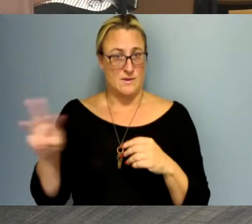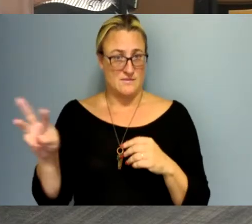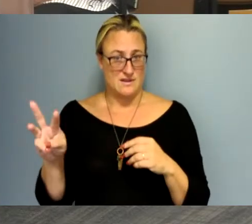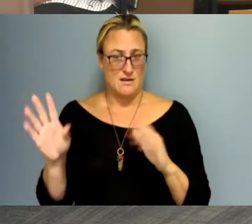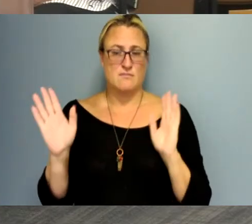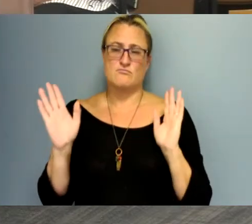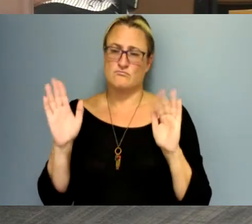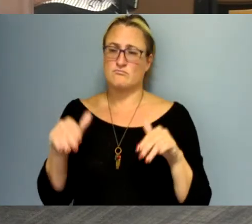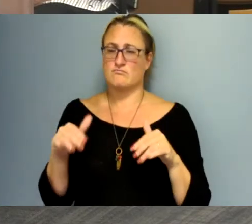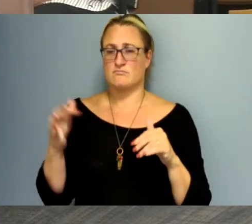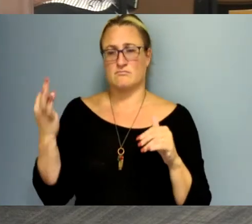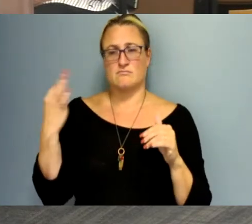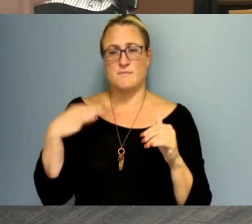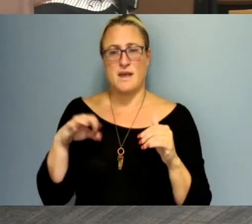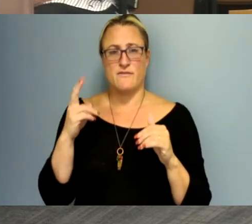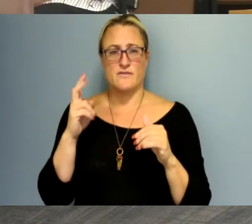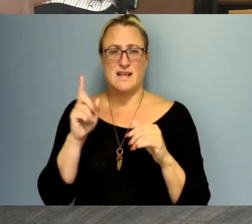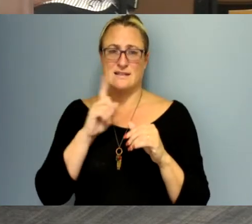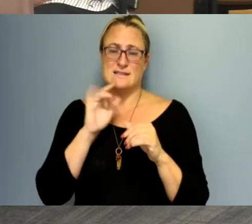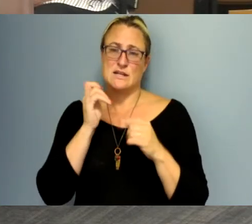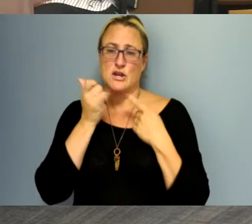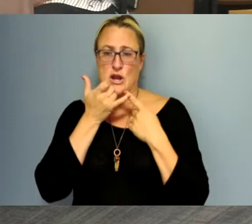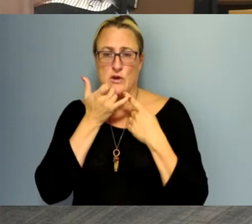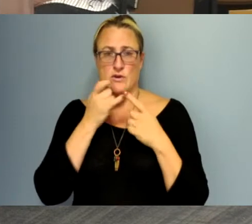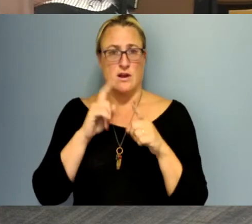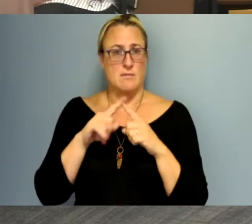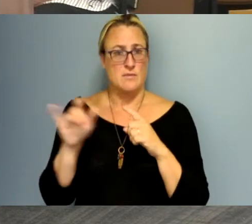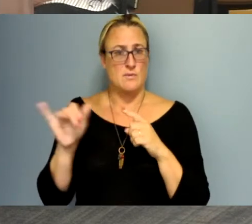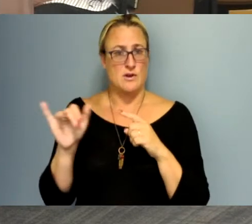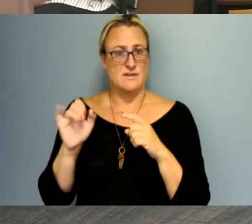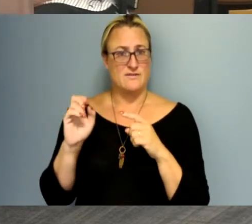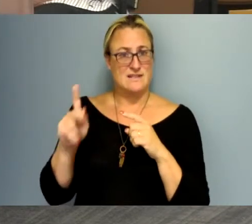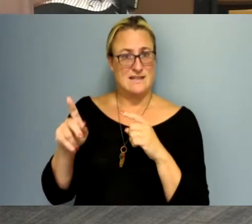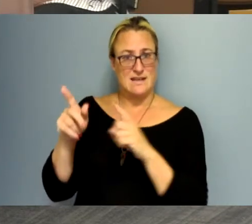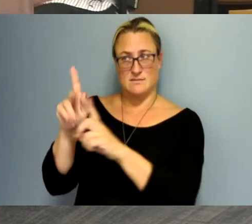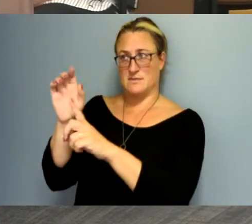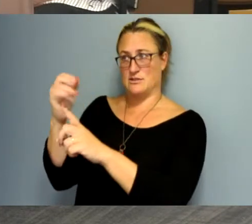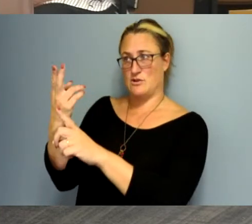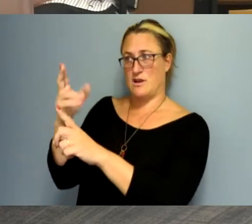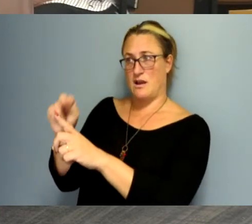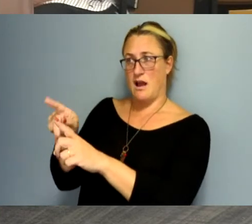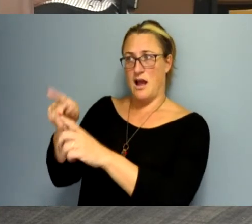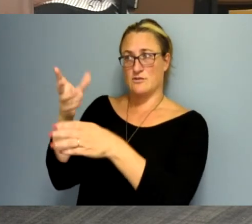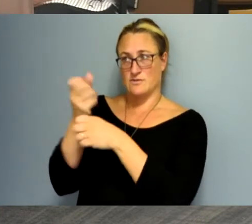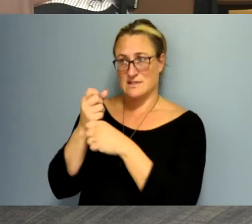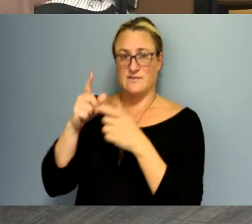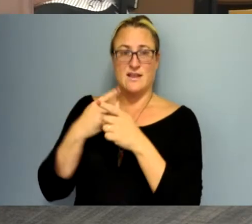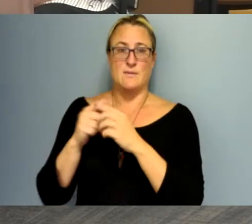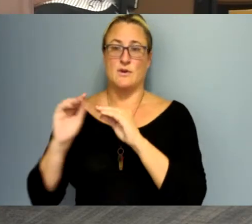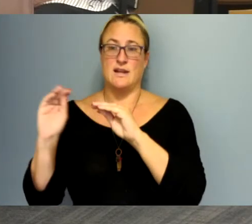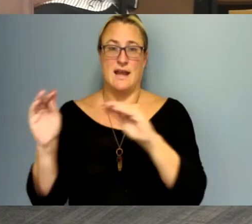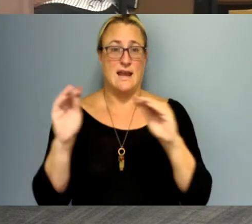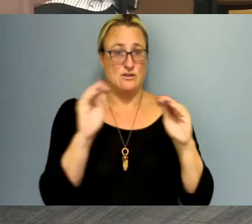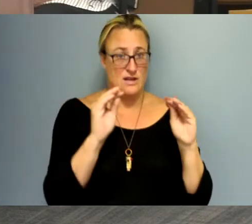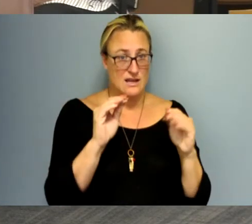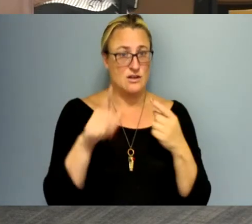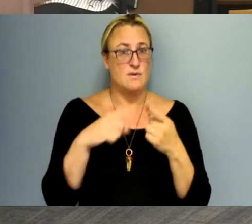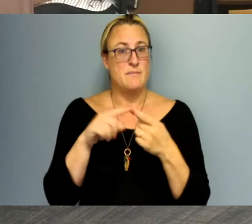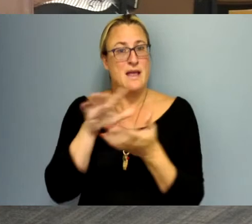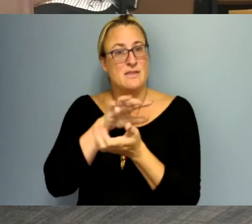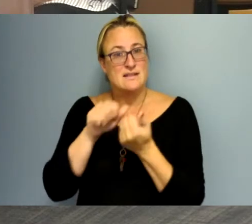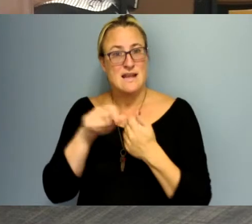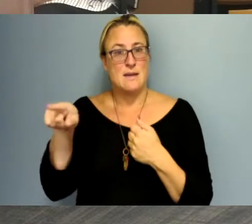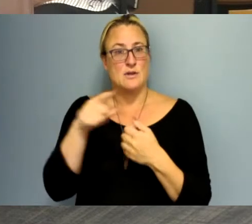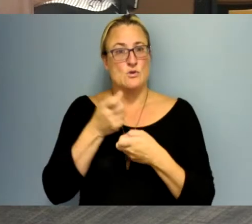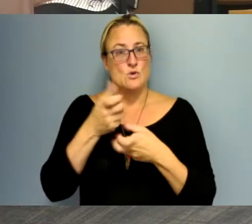benefit of the doubt it was an error. But we're also going to have RTKs that Mr. Khan has received, and we're going to educate you guys on the damage that you caused